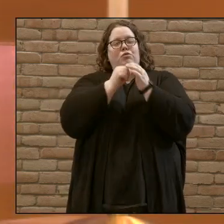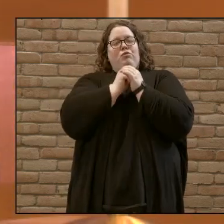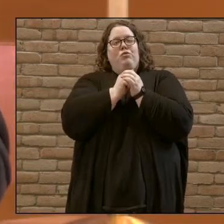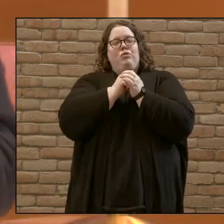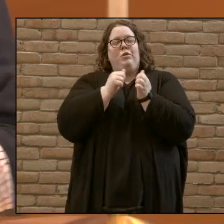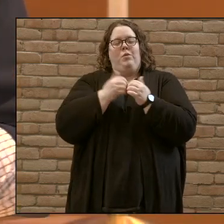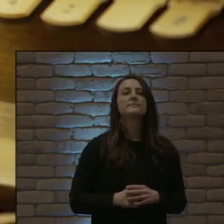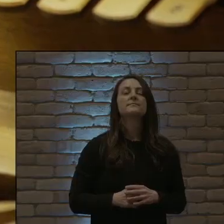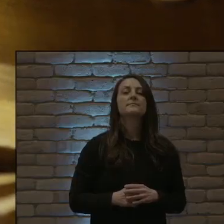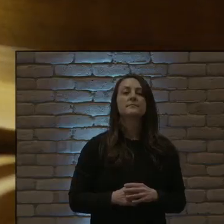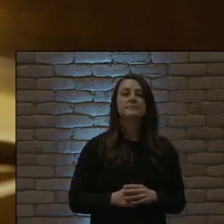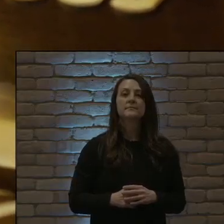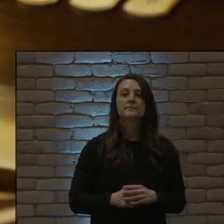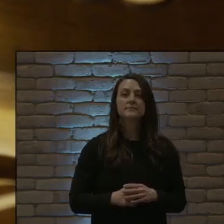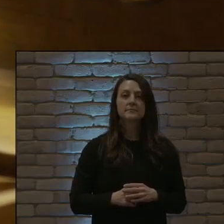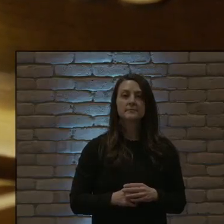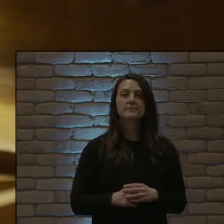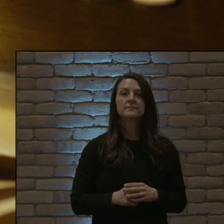next hymn.